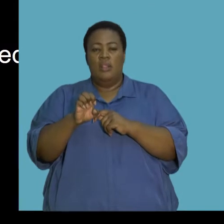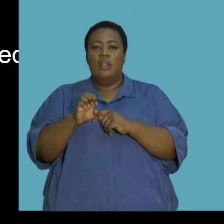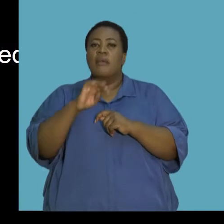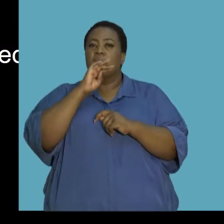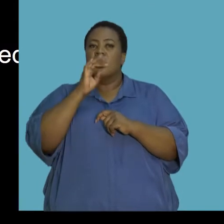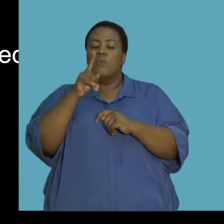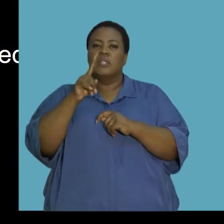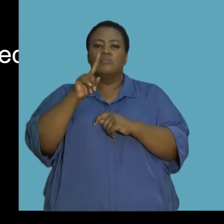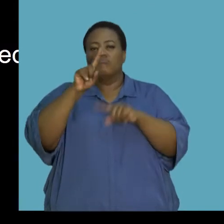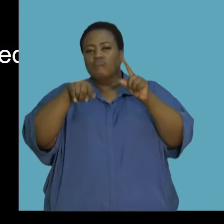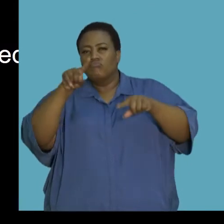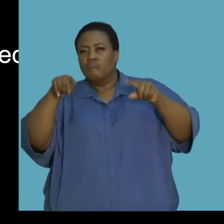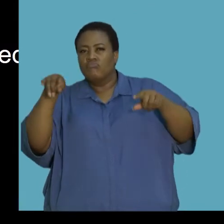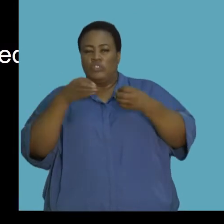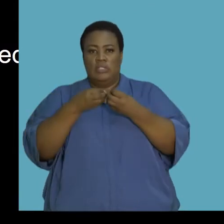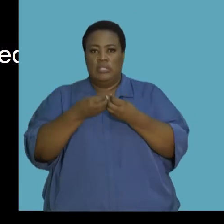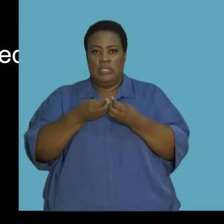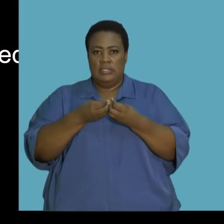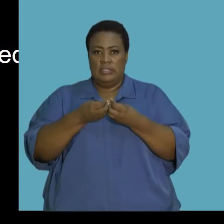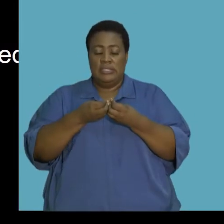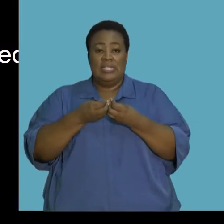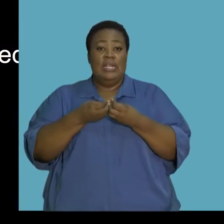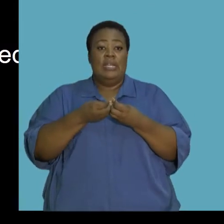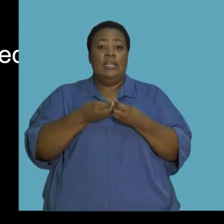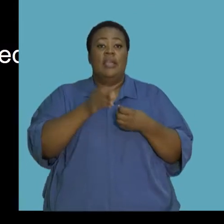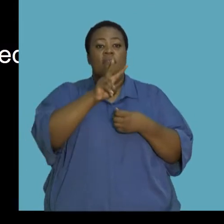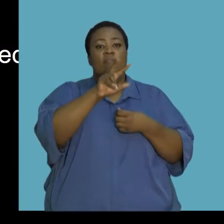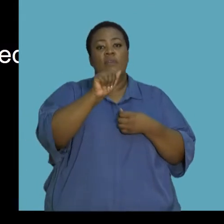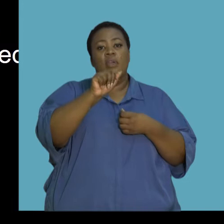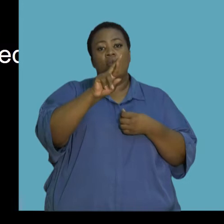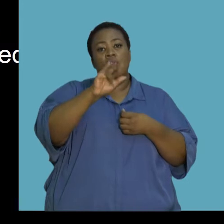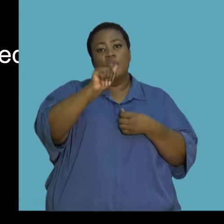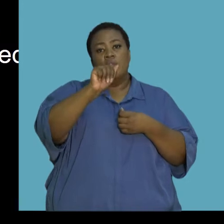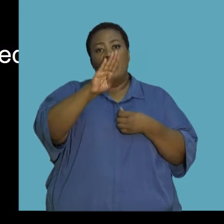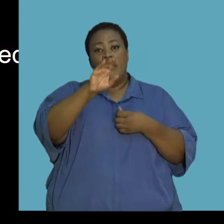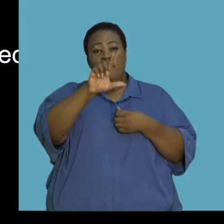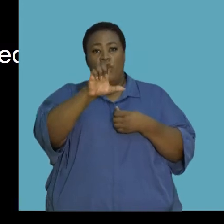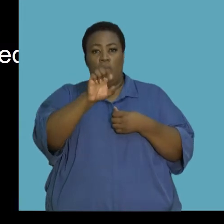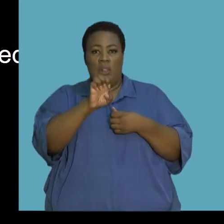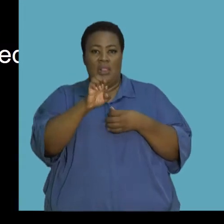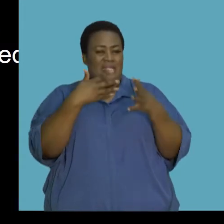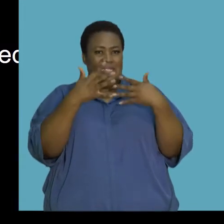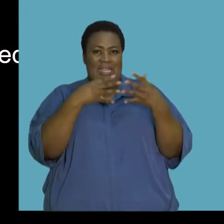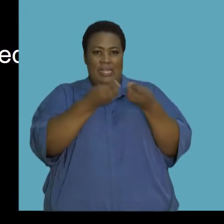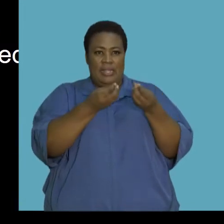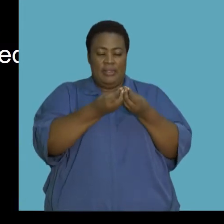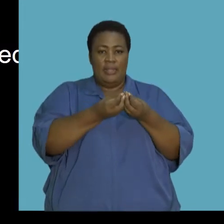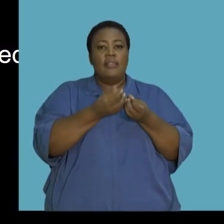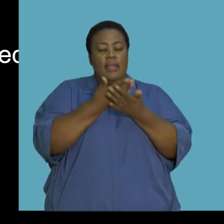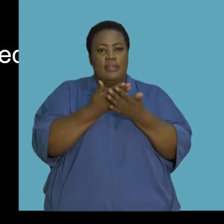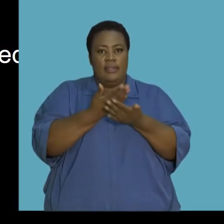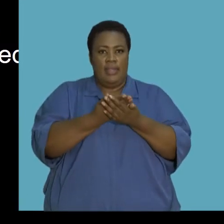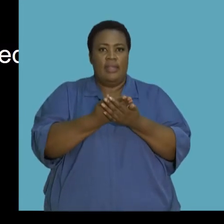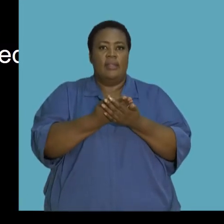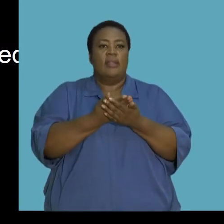variation. A variable is any factor or trait or condition that can